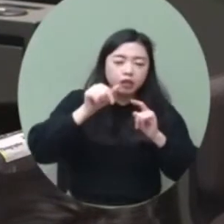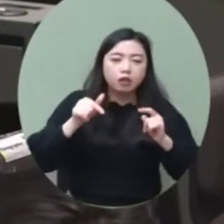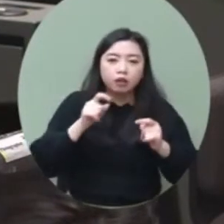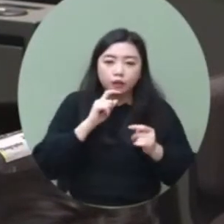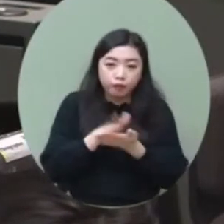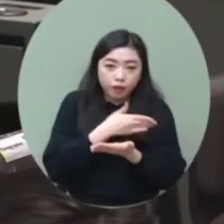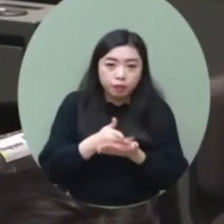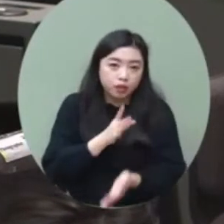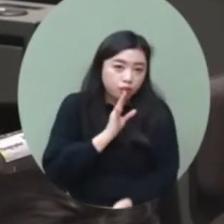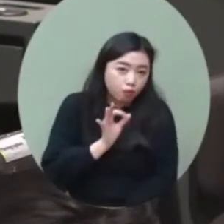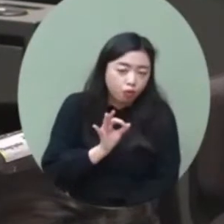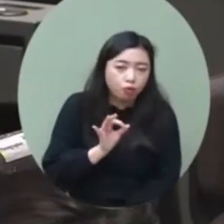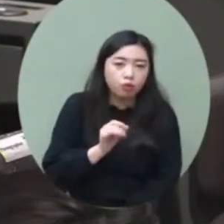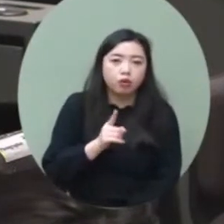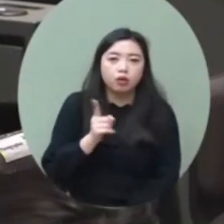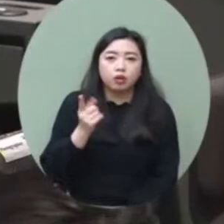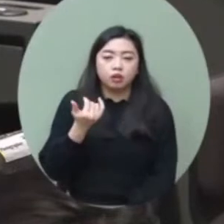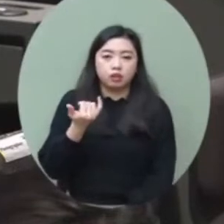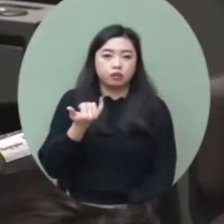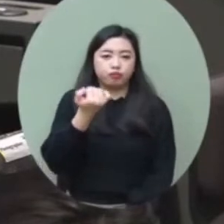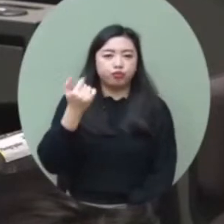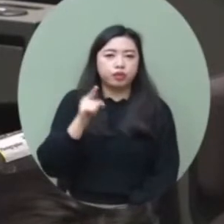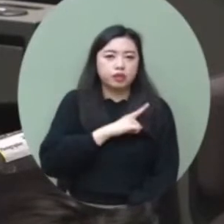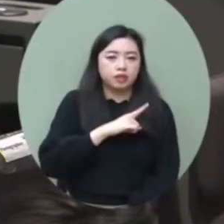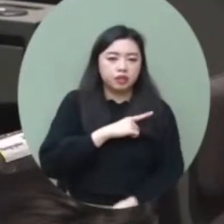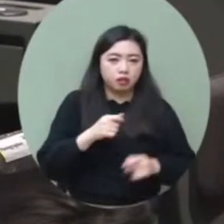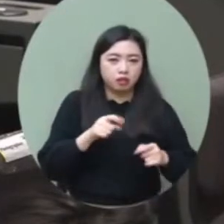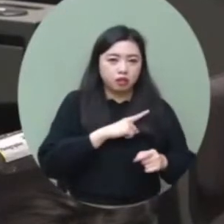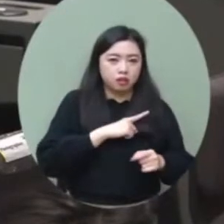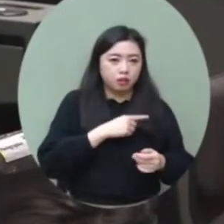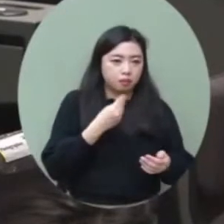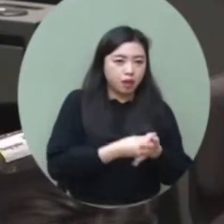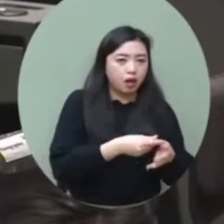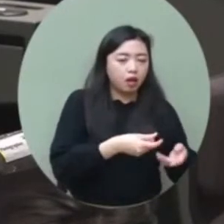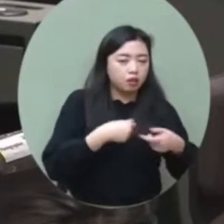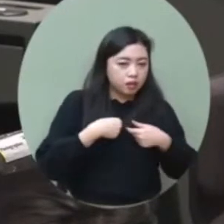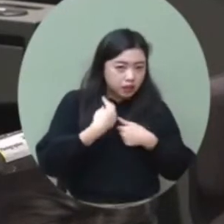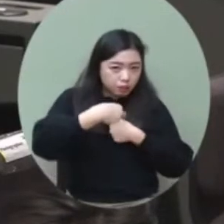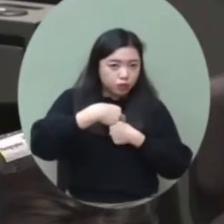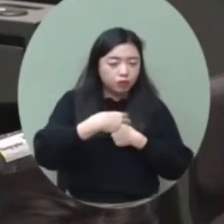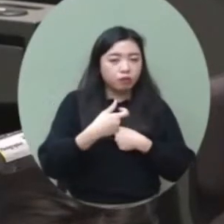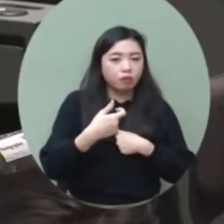And did you observe a trend in the speed of